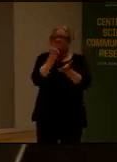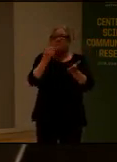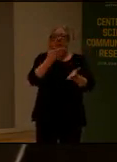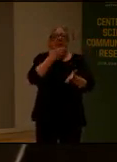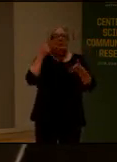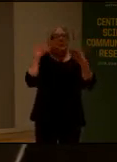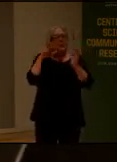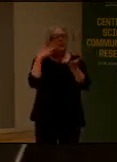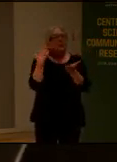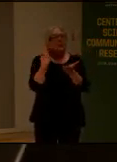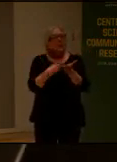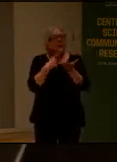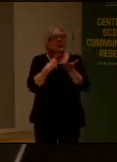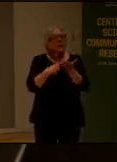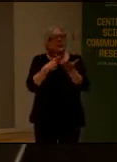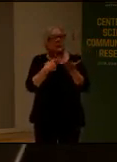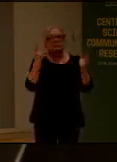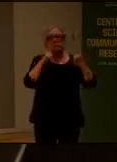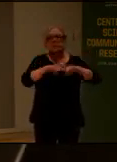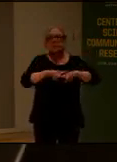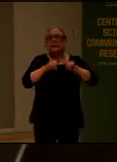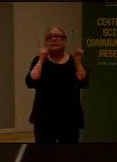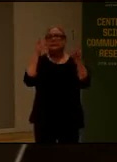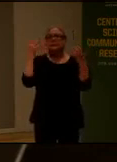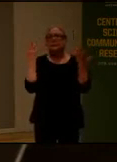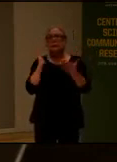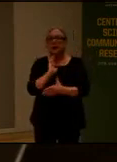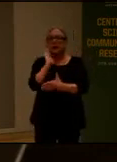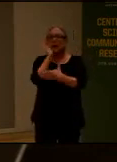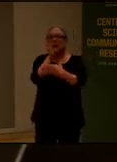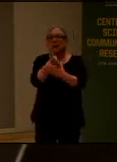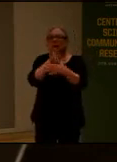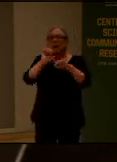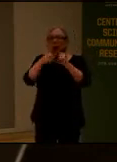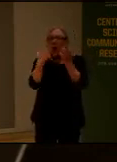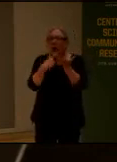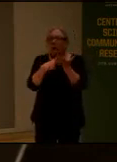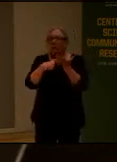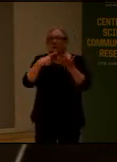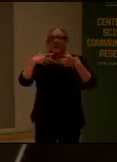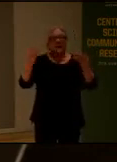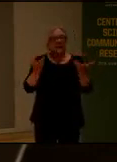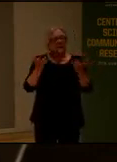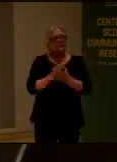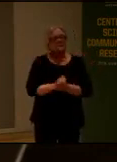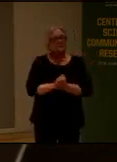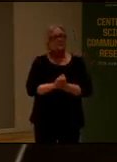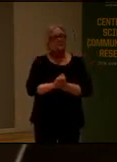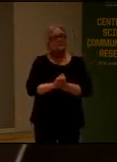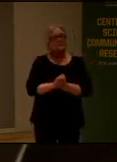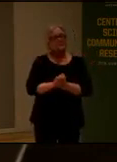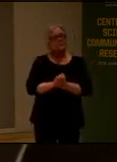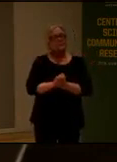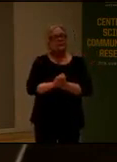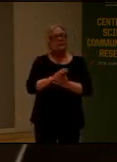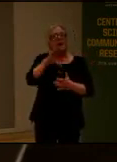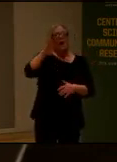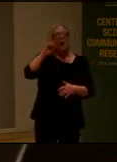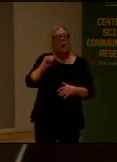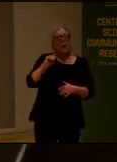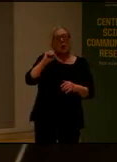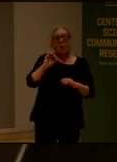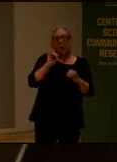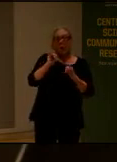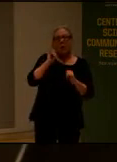to talk about these different interventions, co-benefits, as again has been termed, with